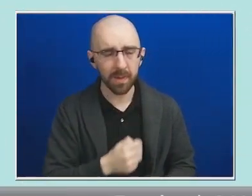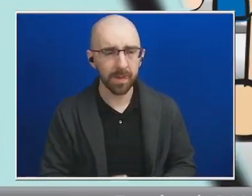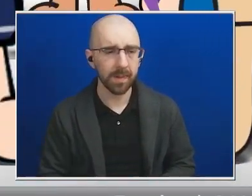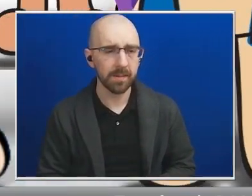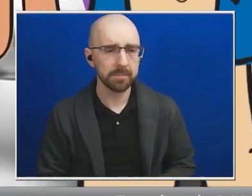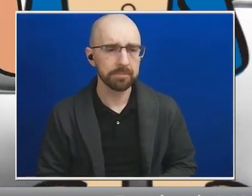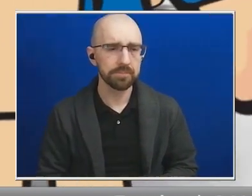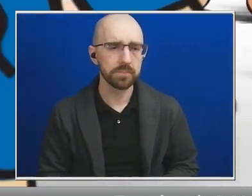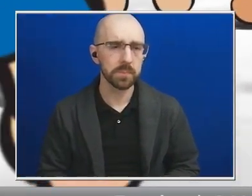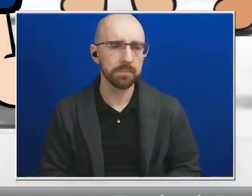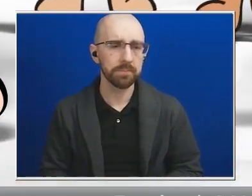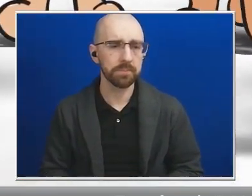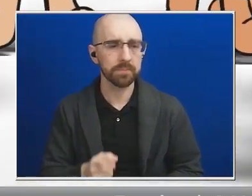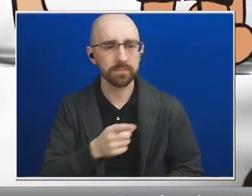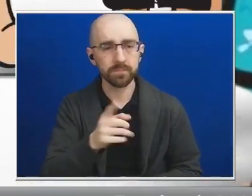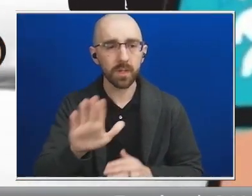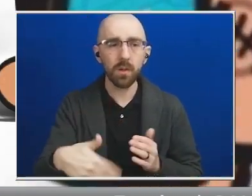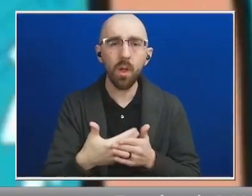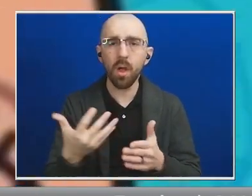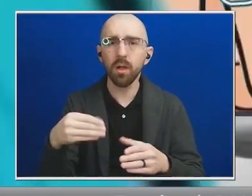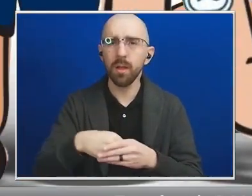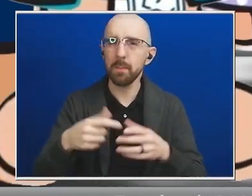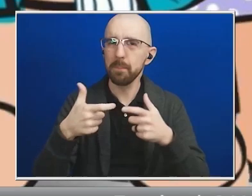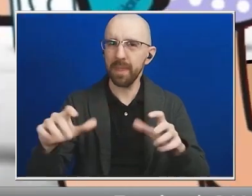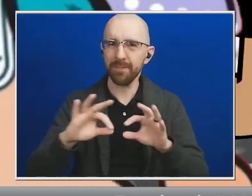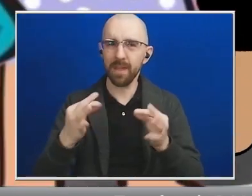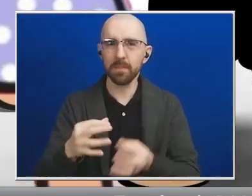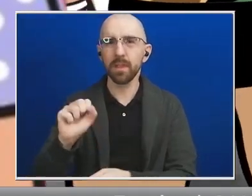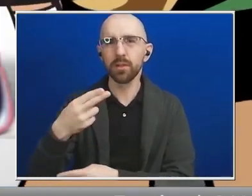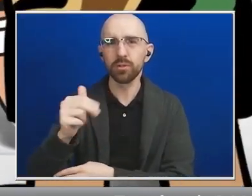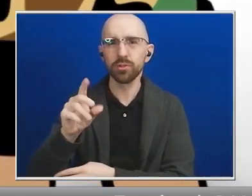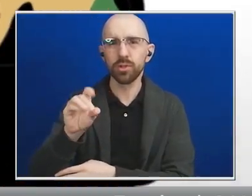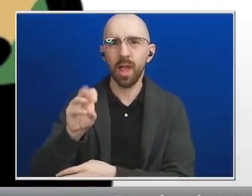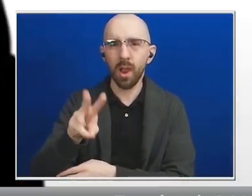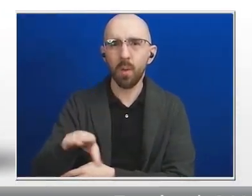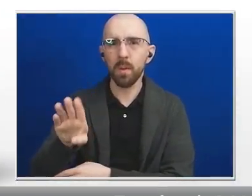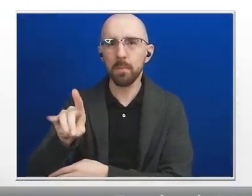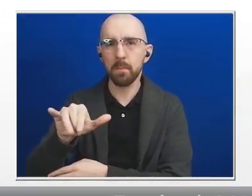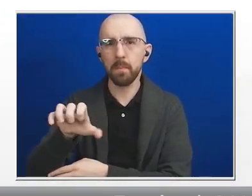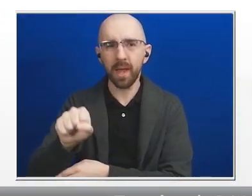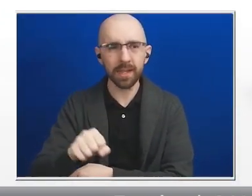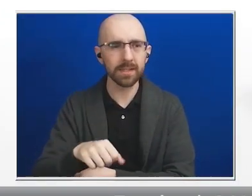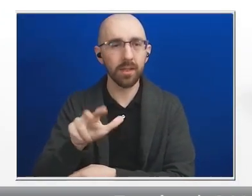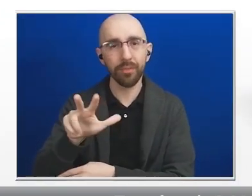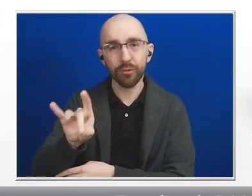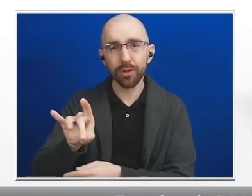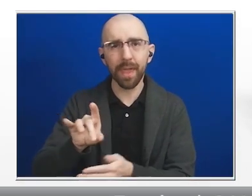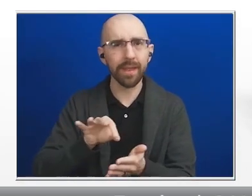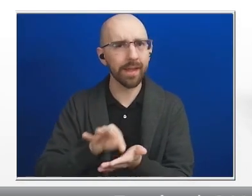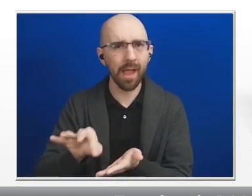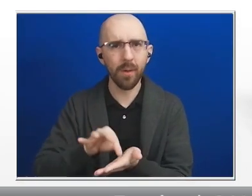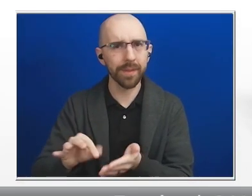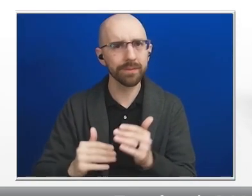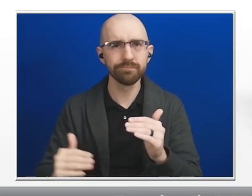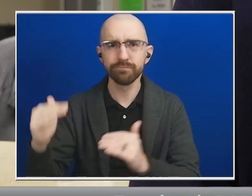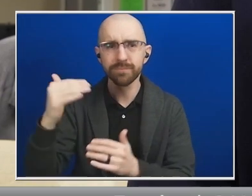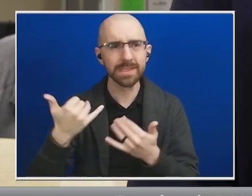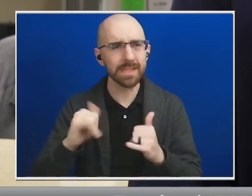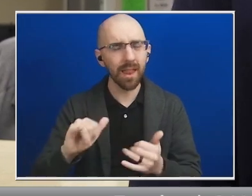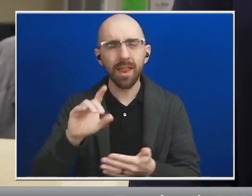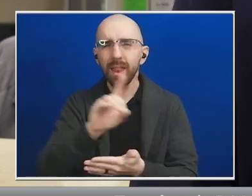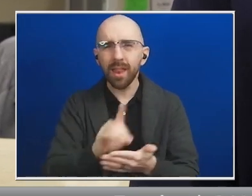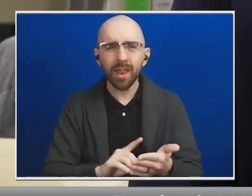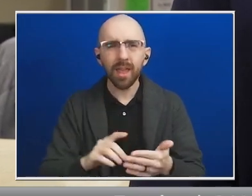These are all part of the big family of Shadow Buddies, 38 and counting, uniquely designed to bring comfort and more.